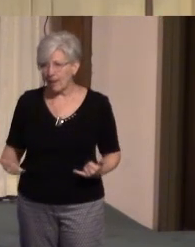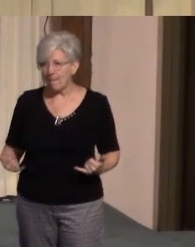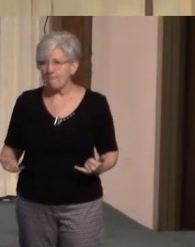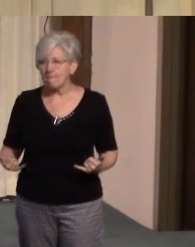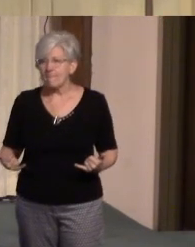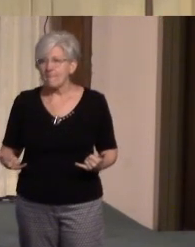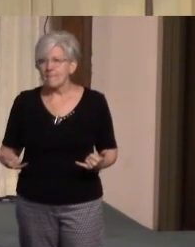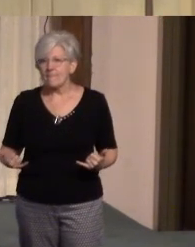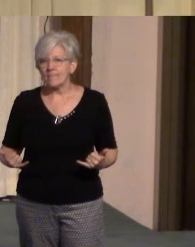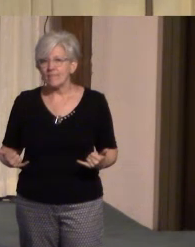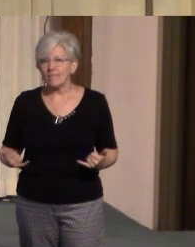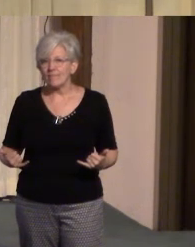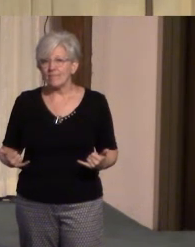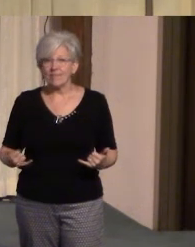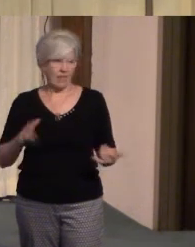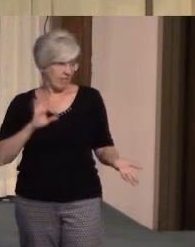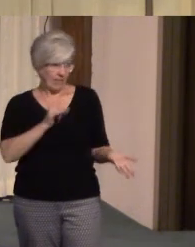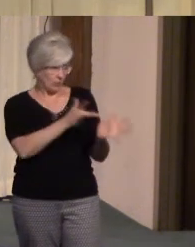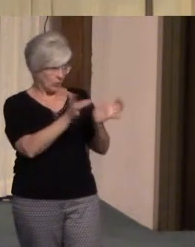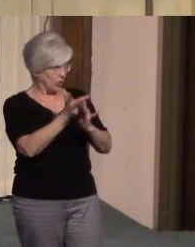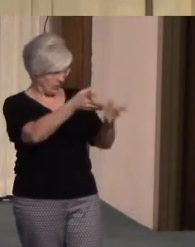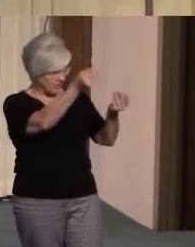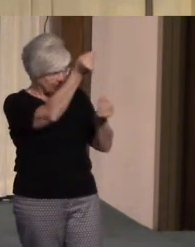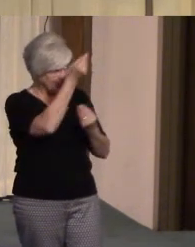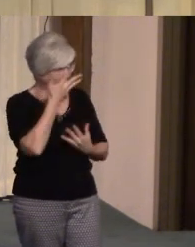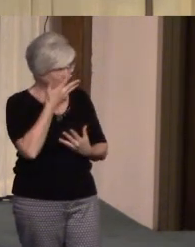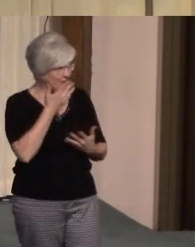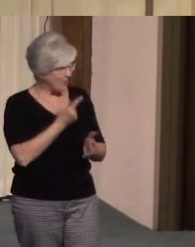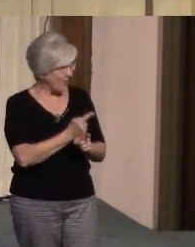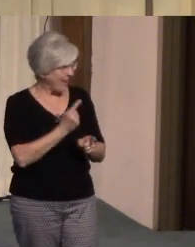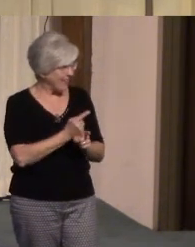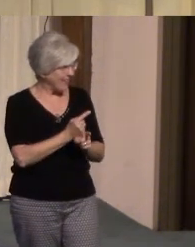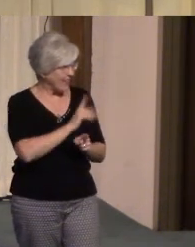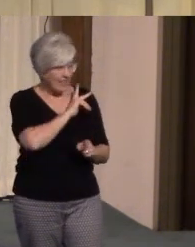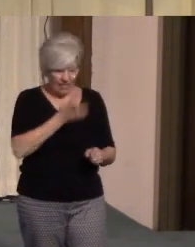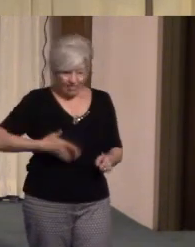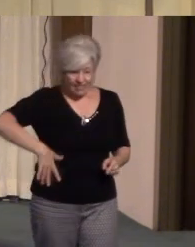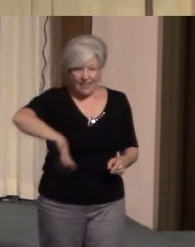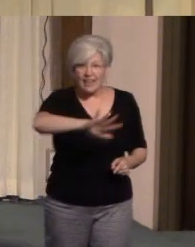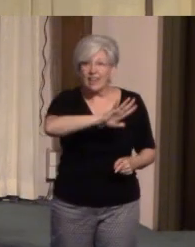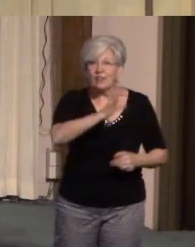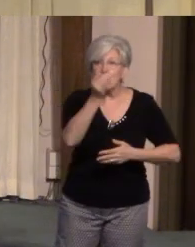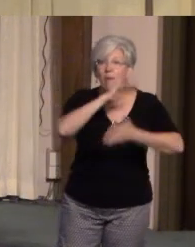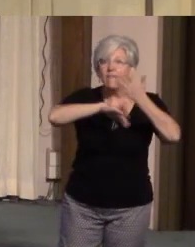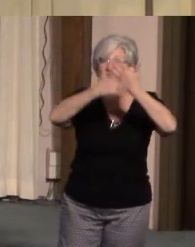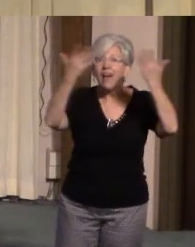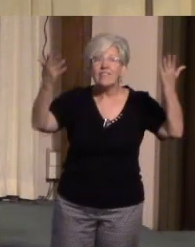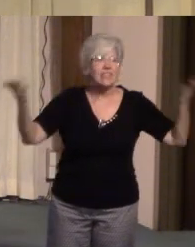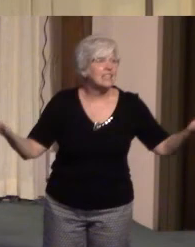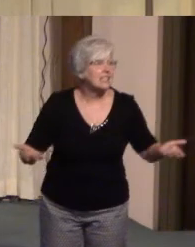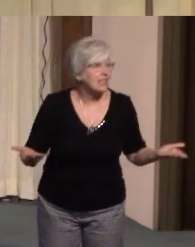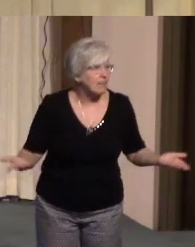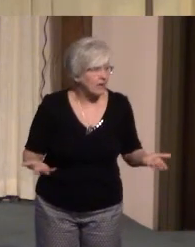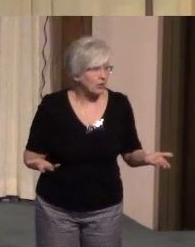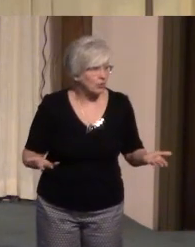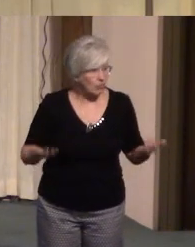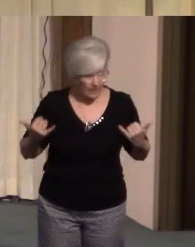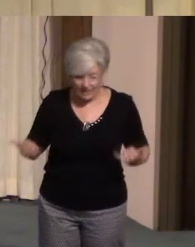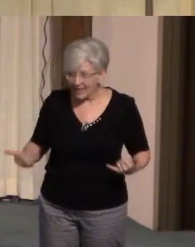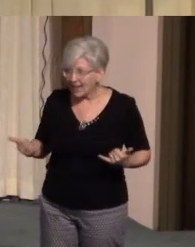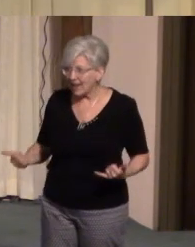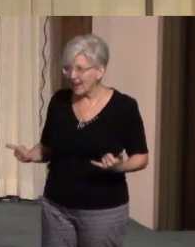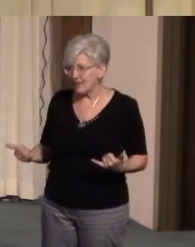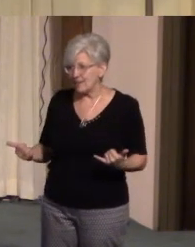And that's what Jesus told us, right? The kingdom of heaven is among you. It is at hand.